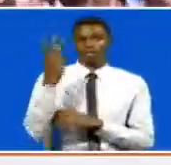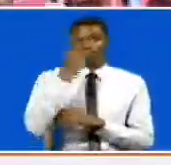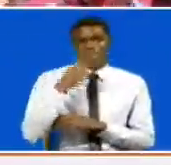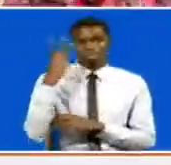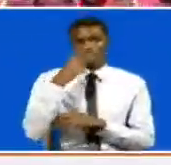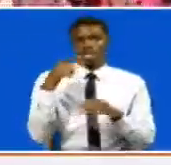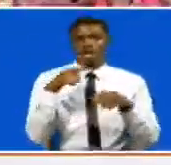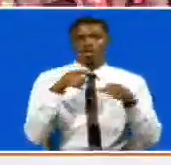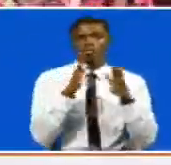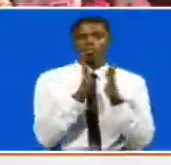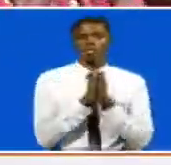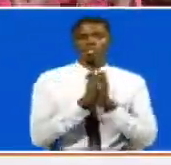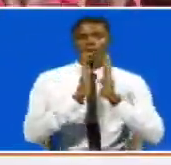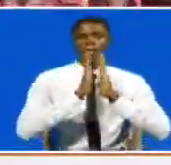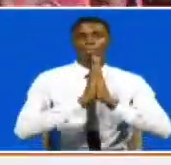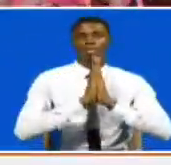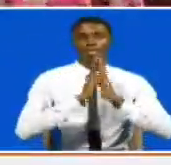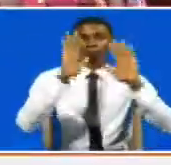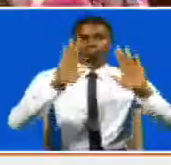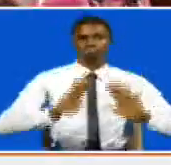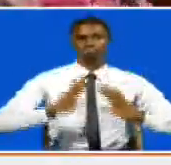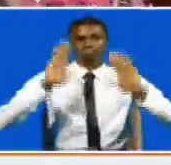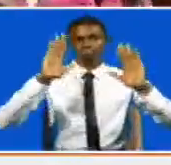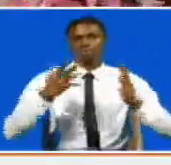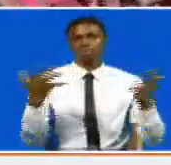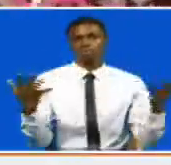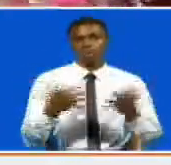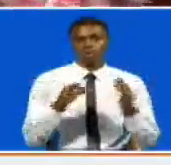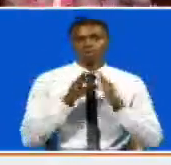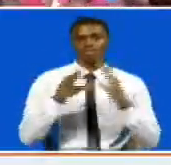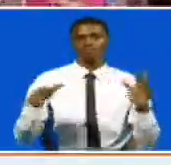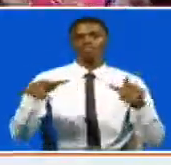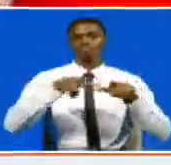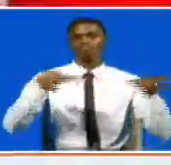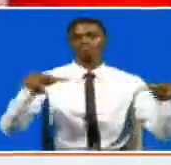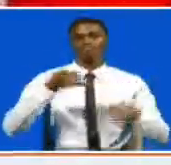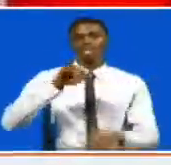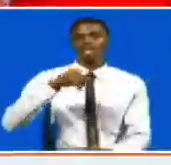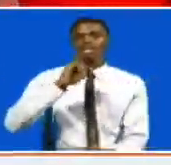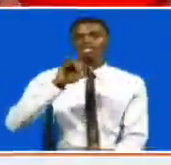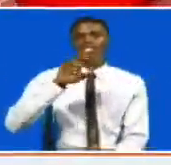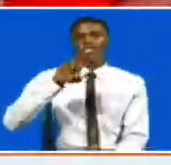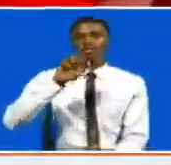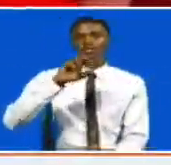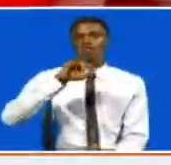round with a prayer rally to be staged at the famous Jivanji Gardens in the capital.